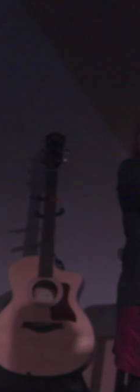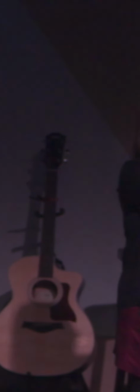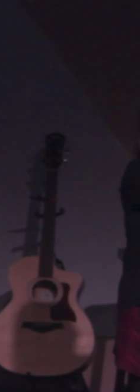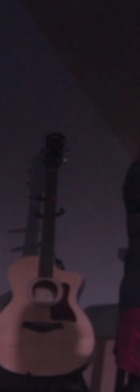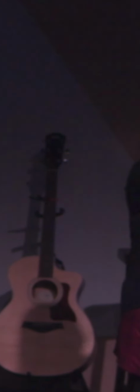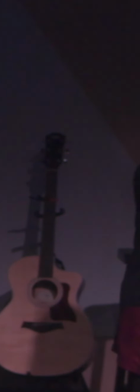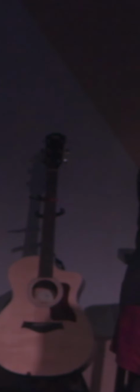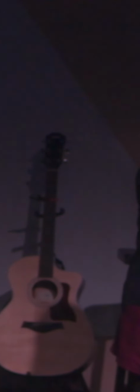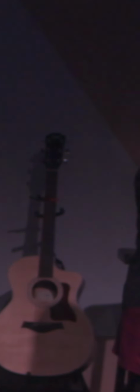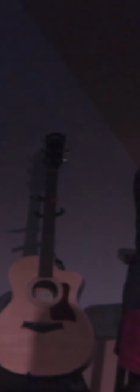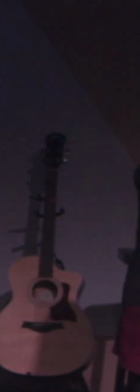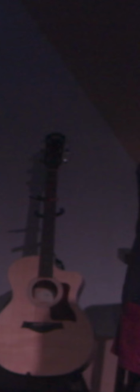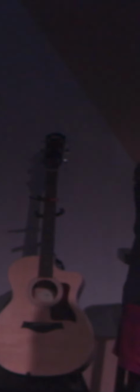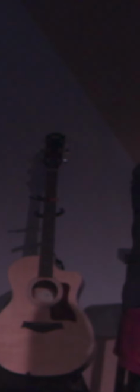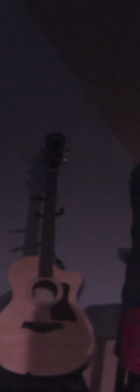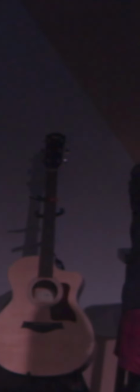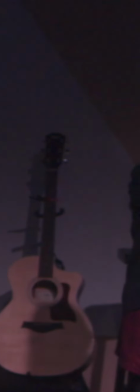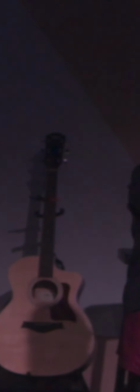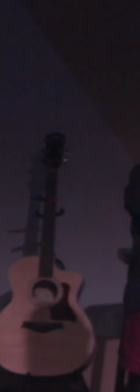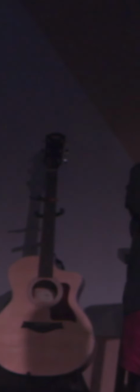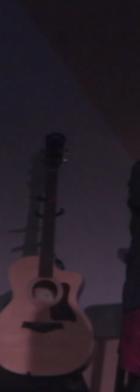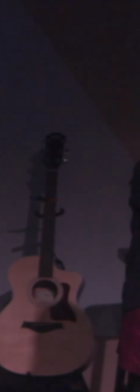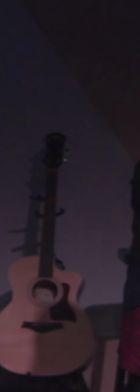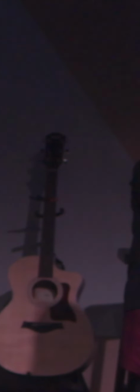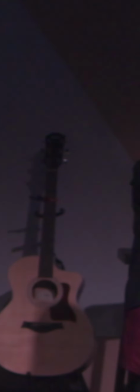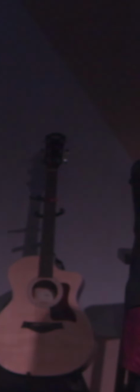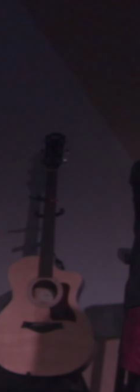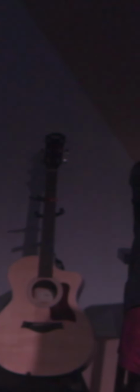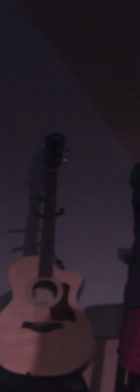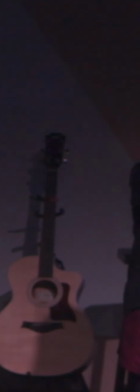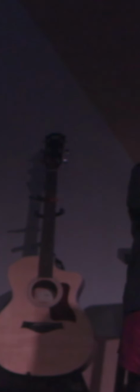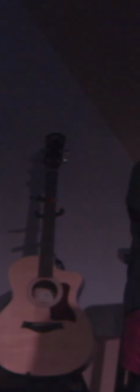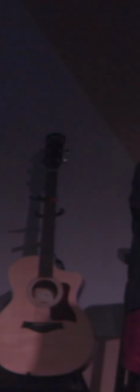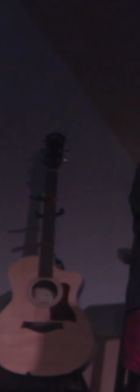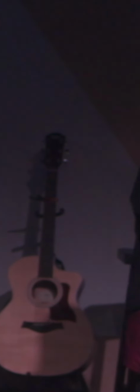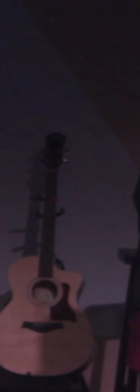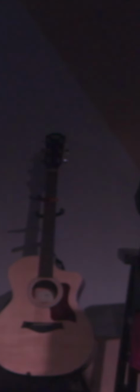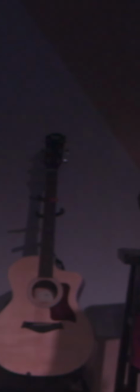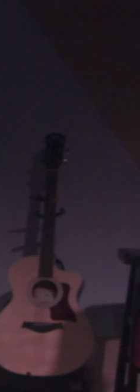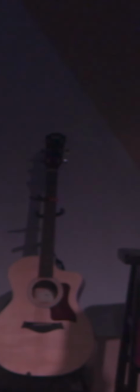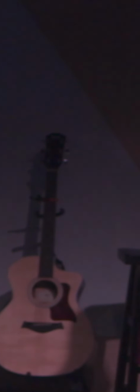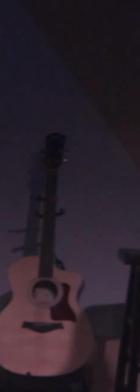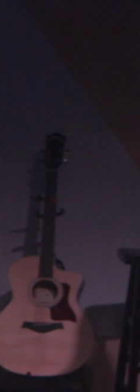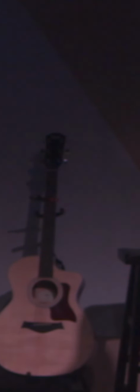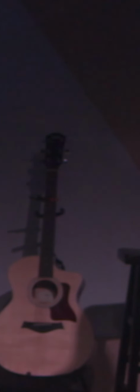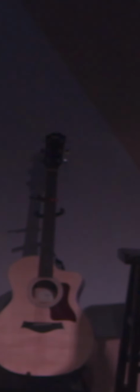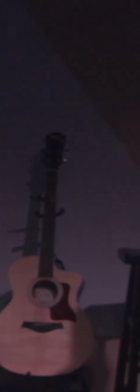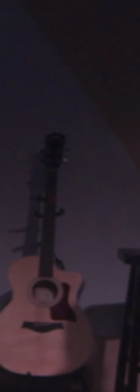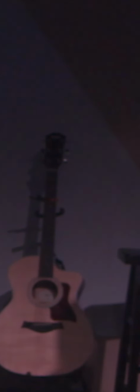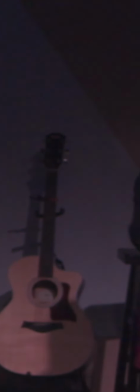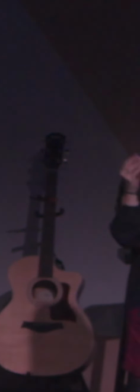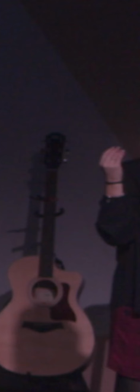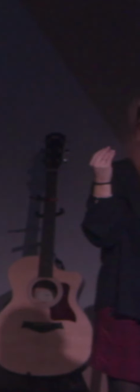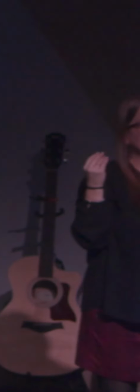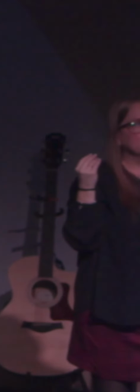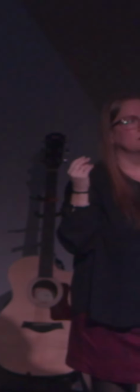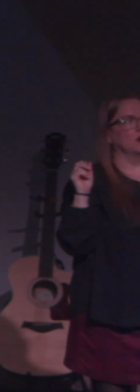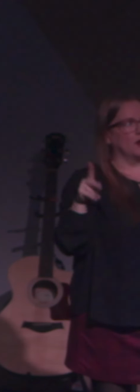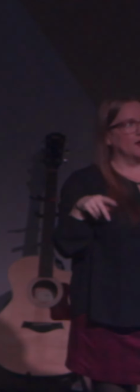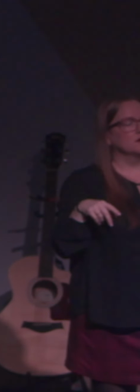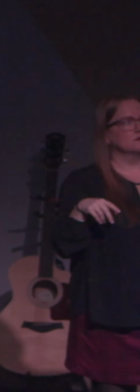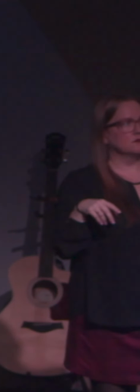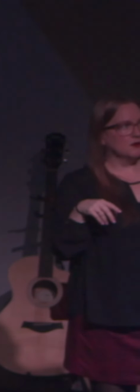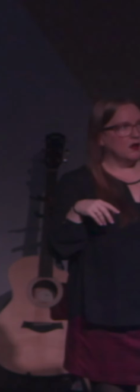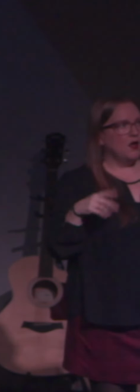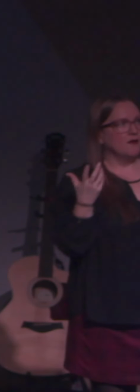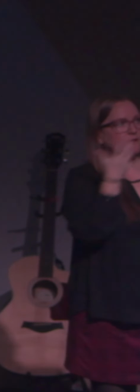plateau, this tableland, where they would graze for the summer. And so with David having that in mind, that makes more sense to me.